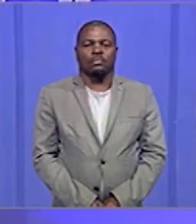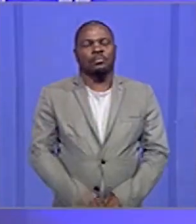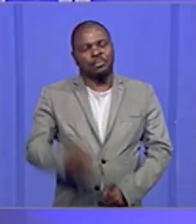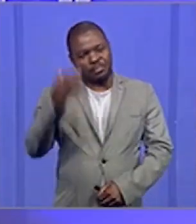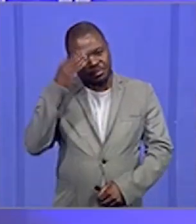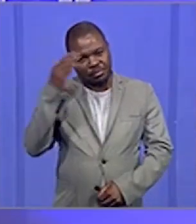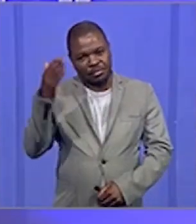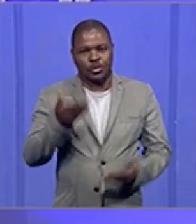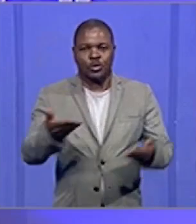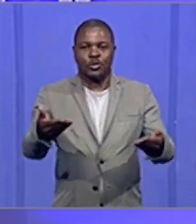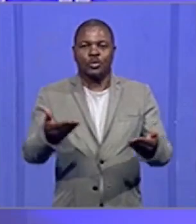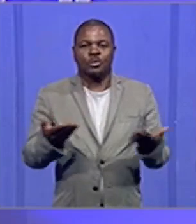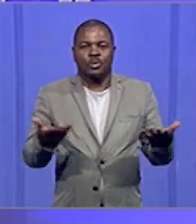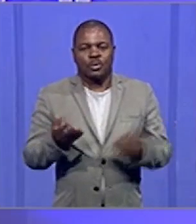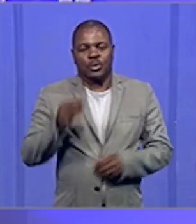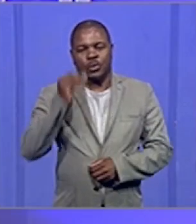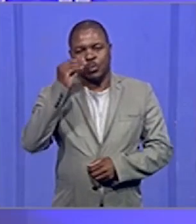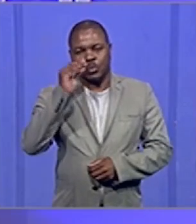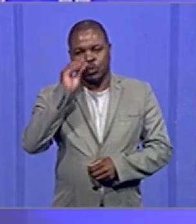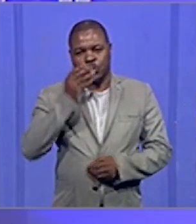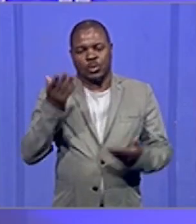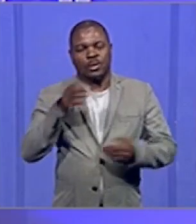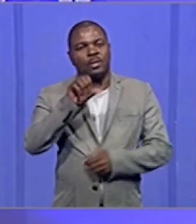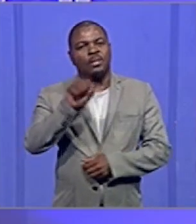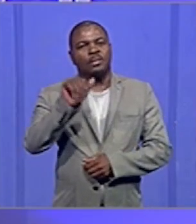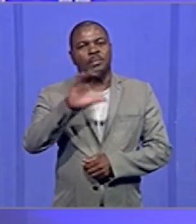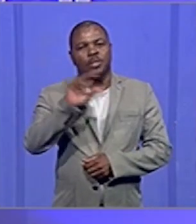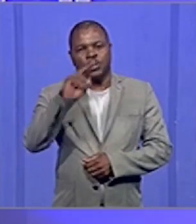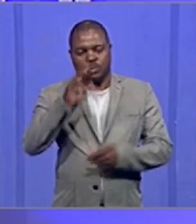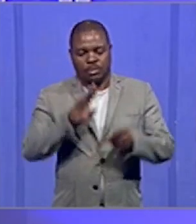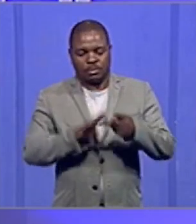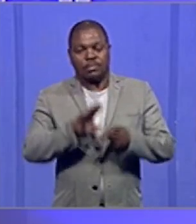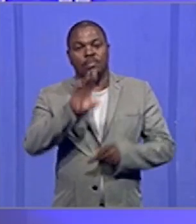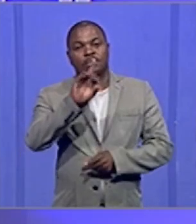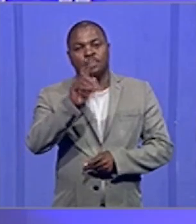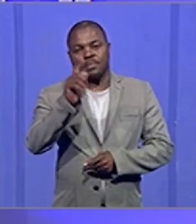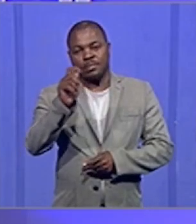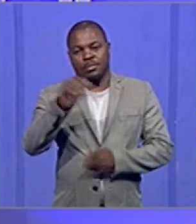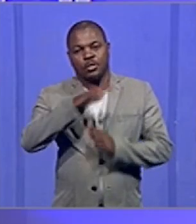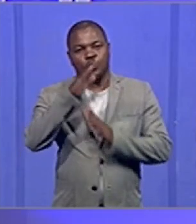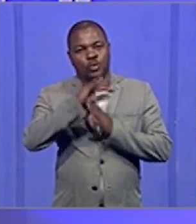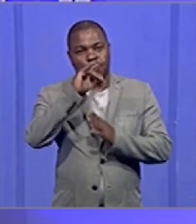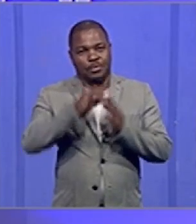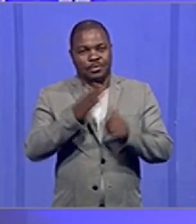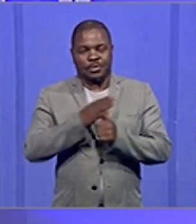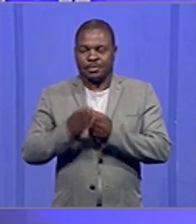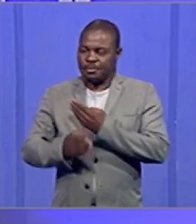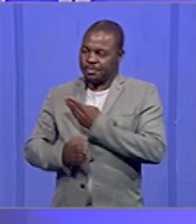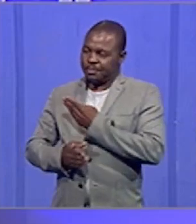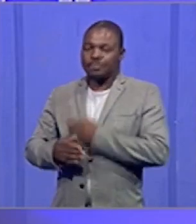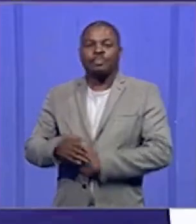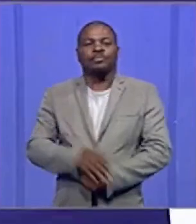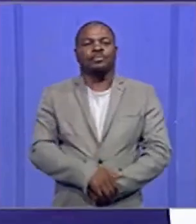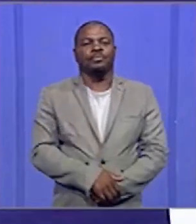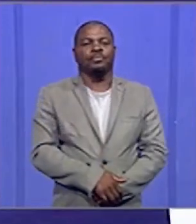dumelang le amohetswe ditabeng tsa Sesotho ho SABC2 le kanaleng ya DTT pele ke dihlooho tsa ditaba.